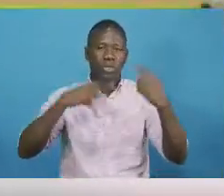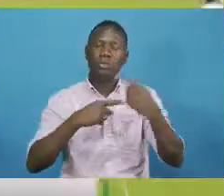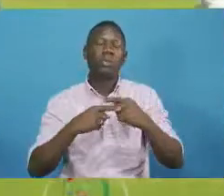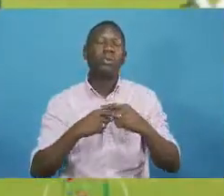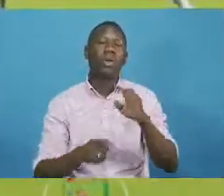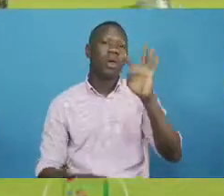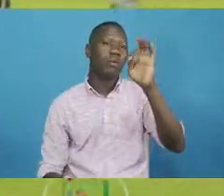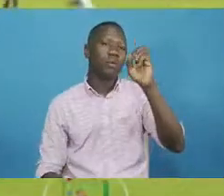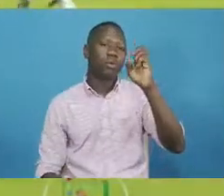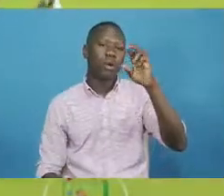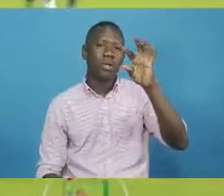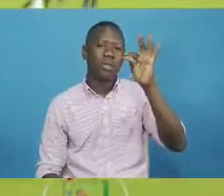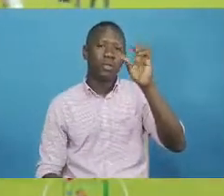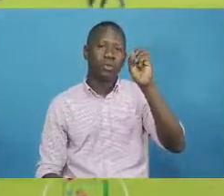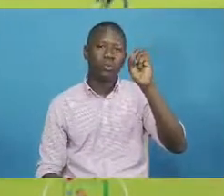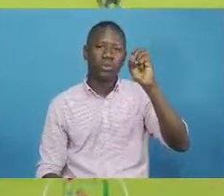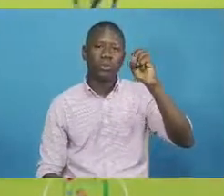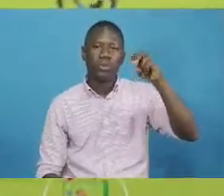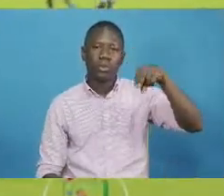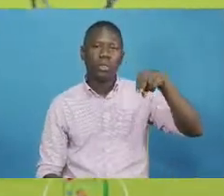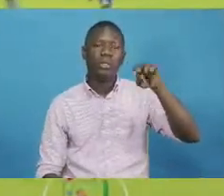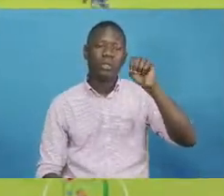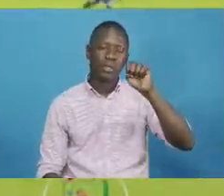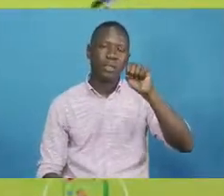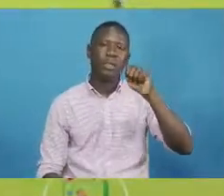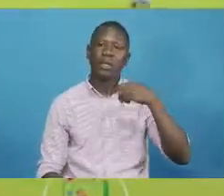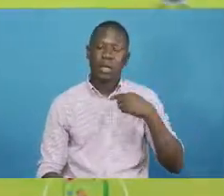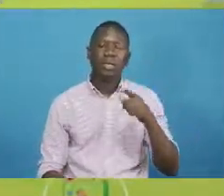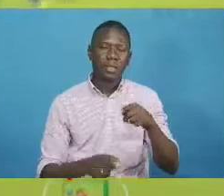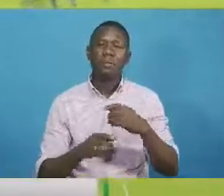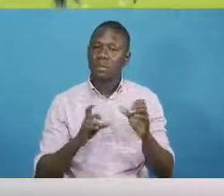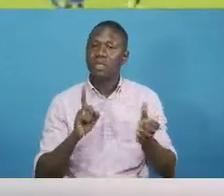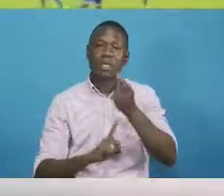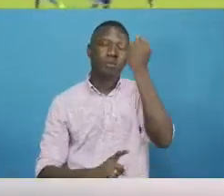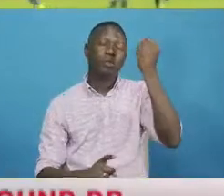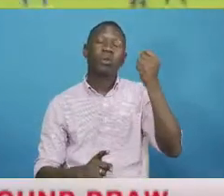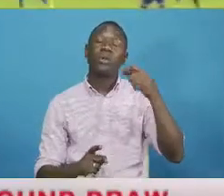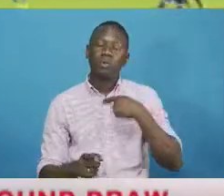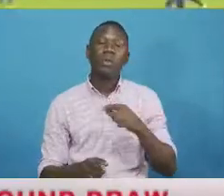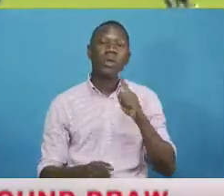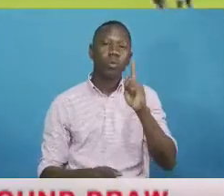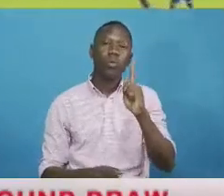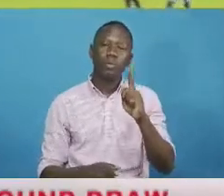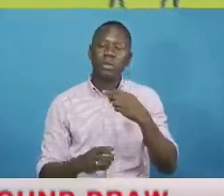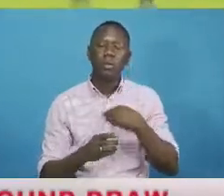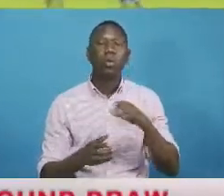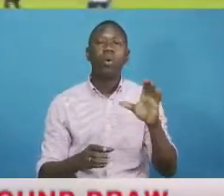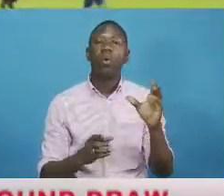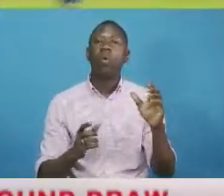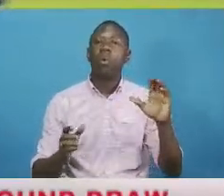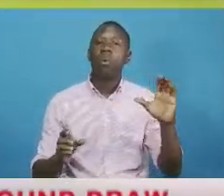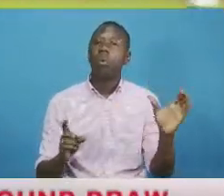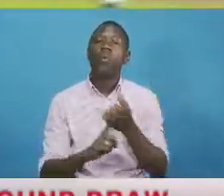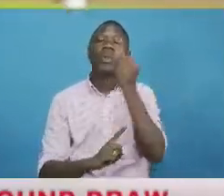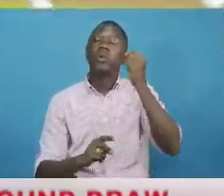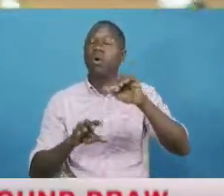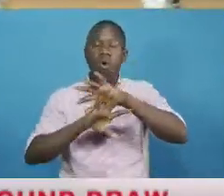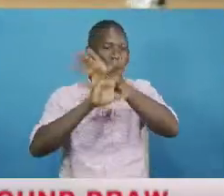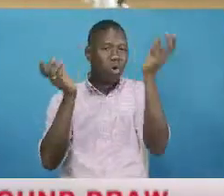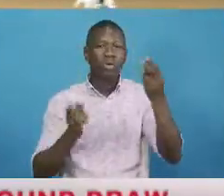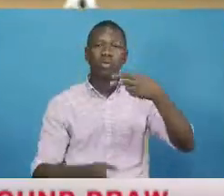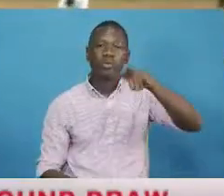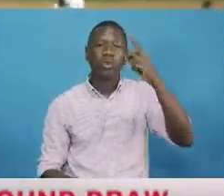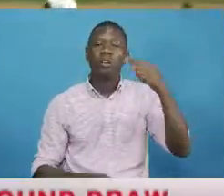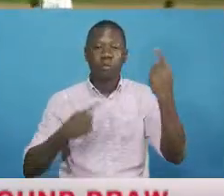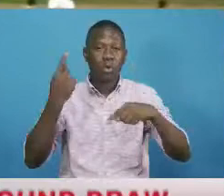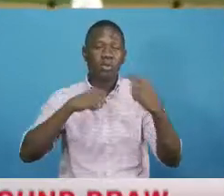league champions last month with 3 matches to spare, with a strong showing in the league, winning 12 matches and drawing 11